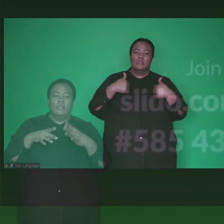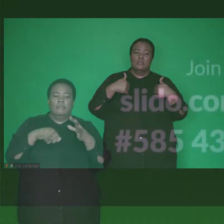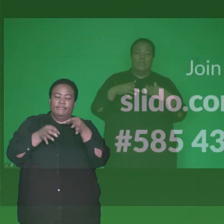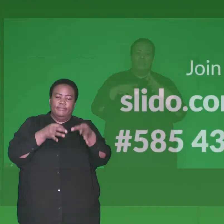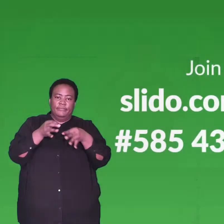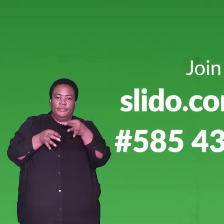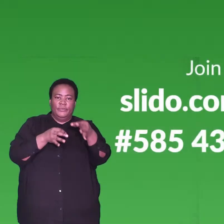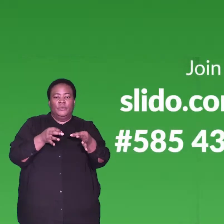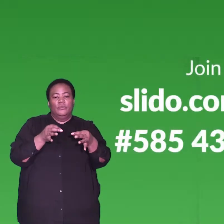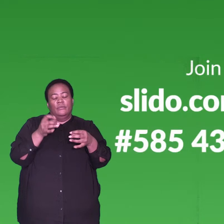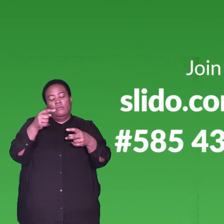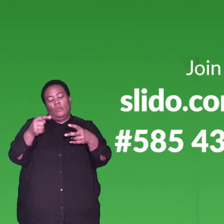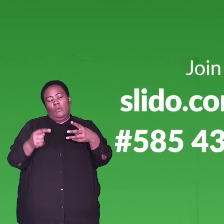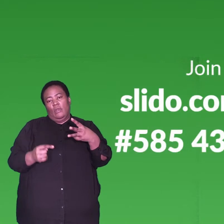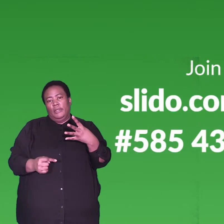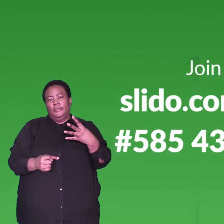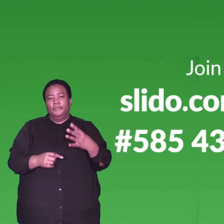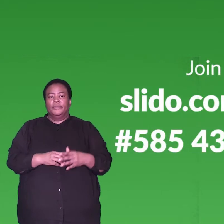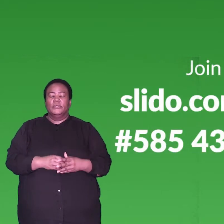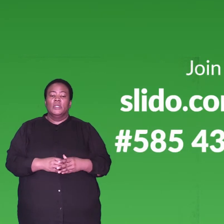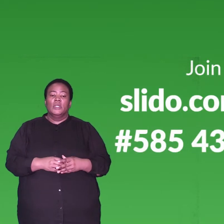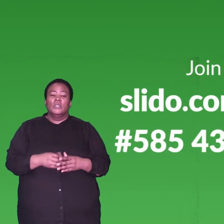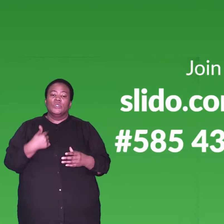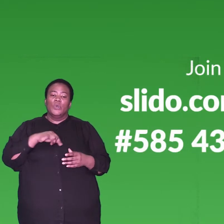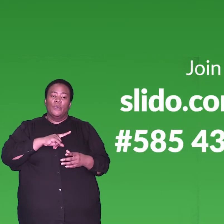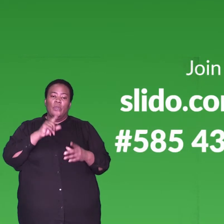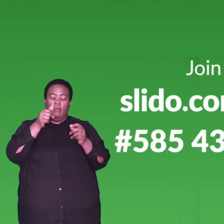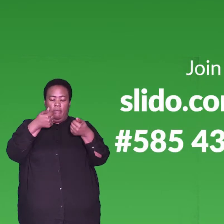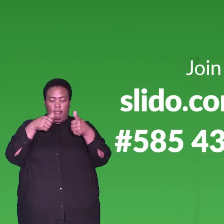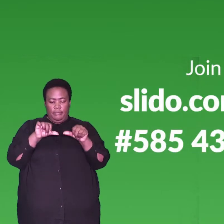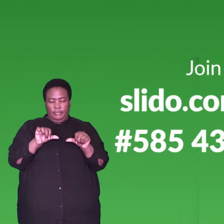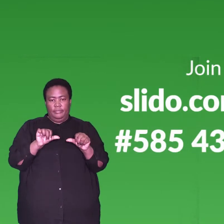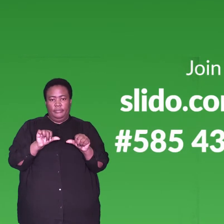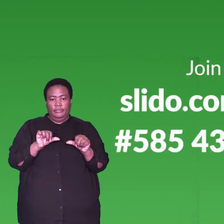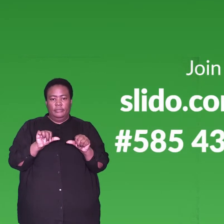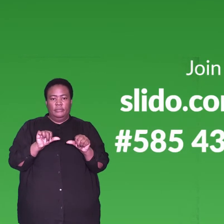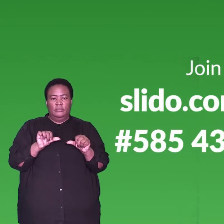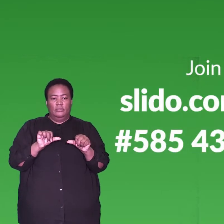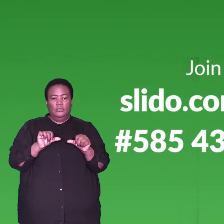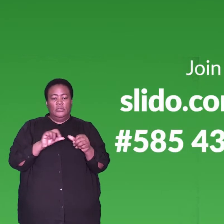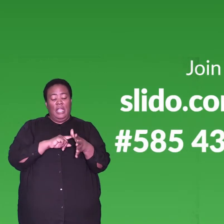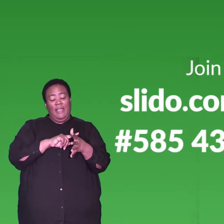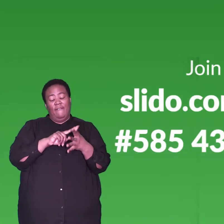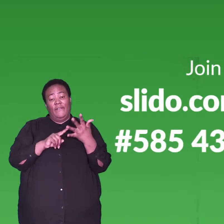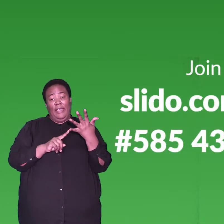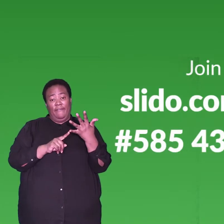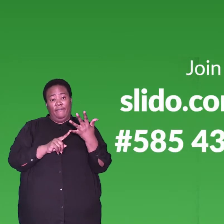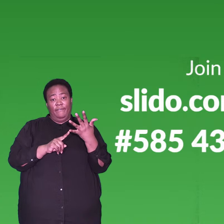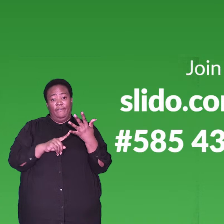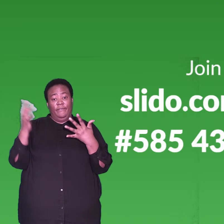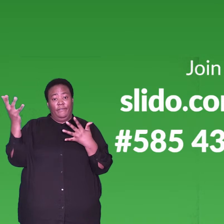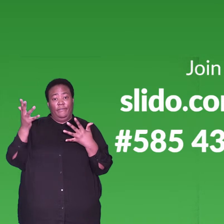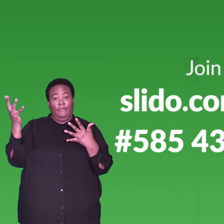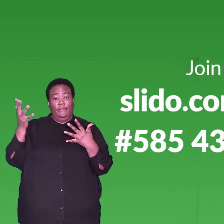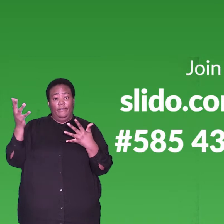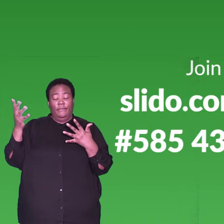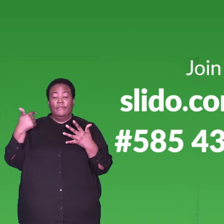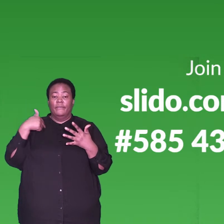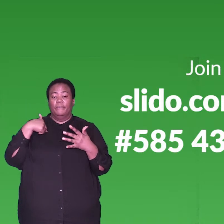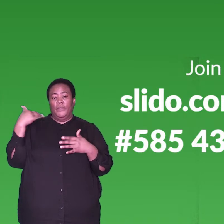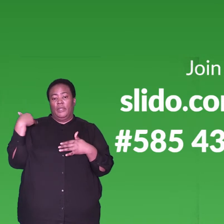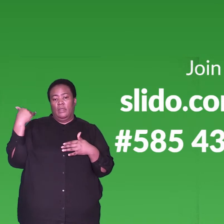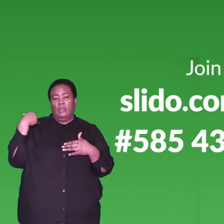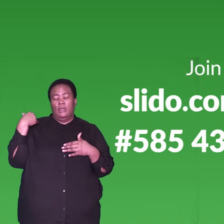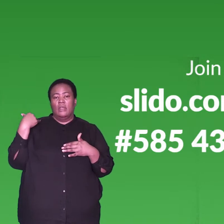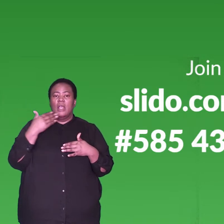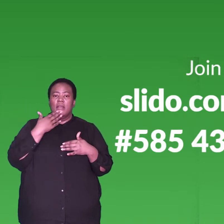settlement dynamics. We're going to move on now to the next set of 5 oral presentations. I will just remind you all to